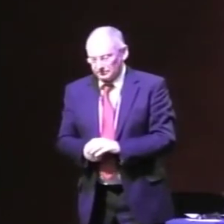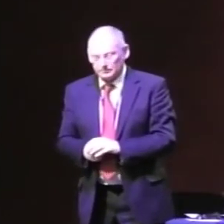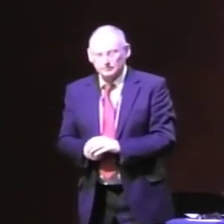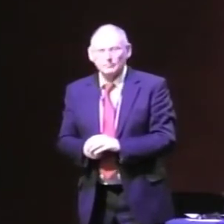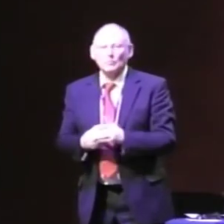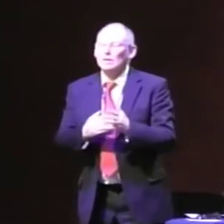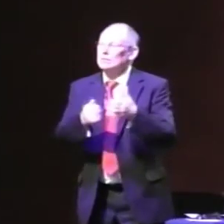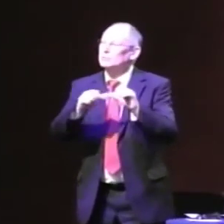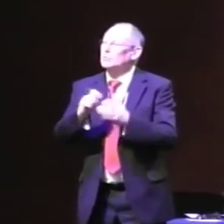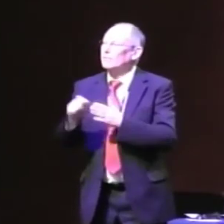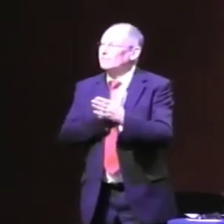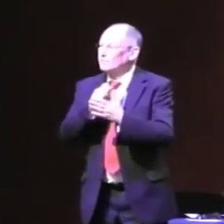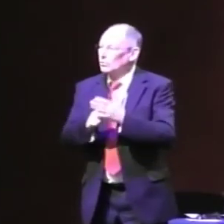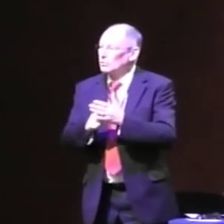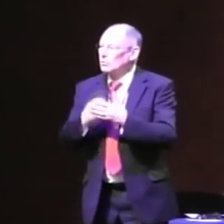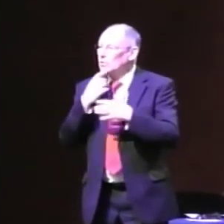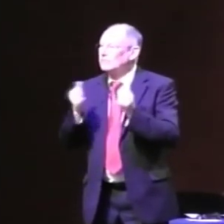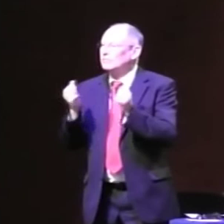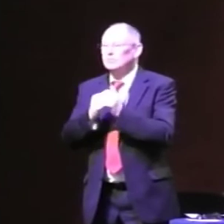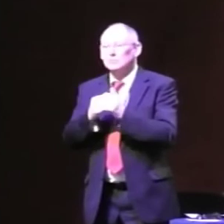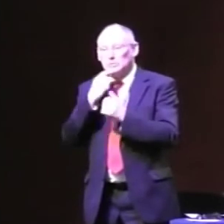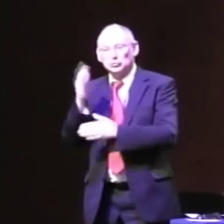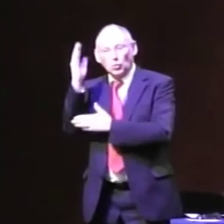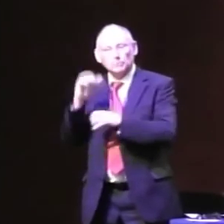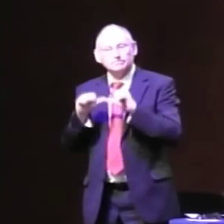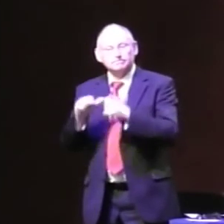Now move to the vote. All those in favour, please show.